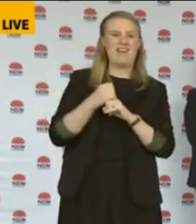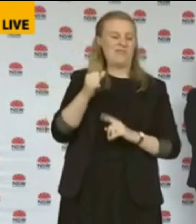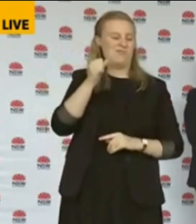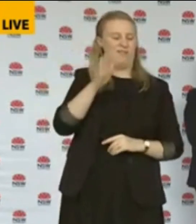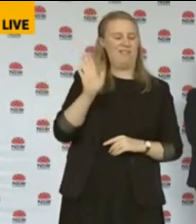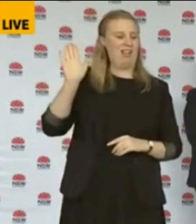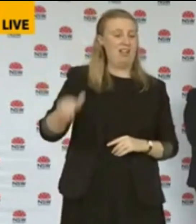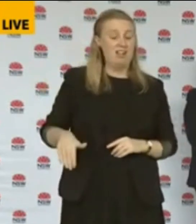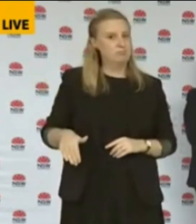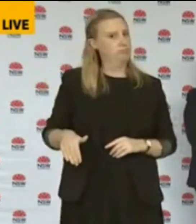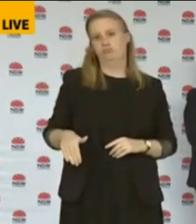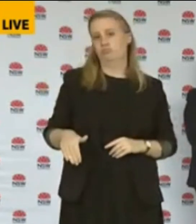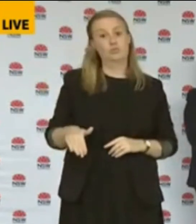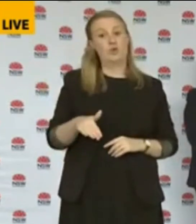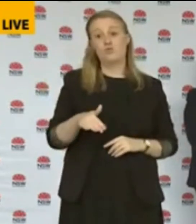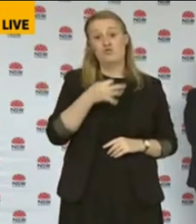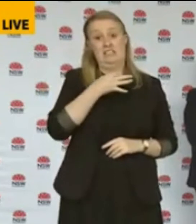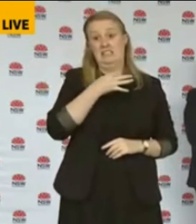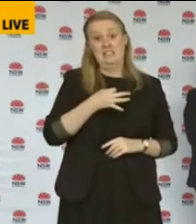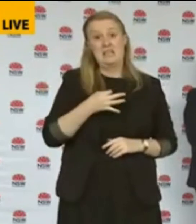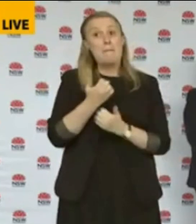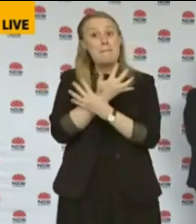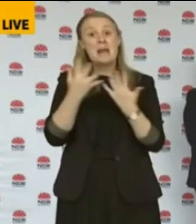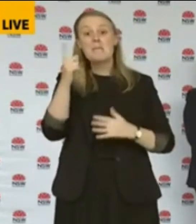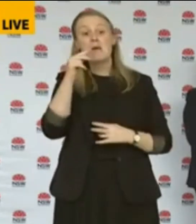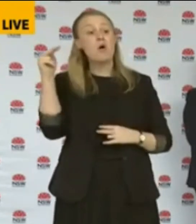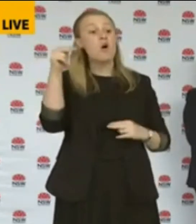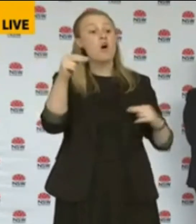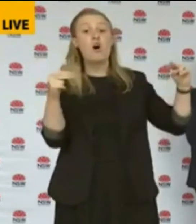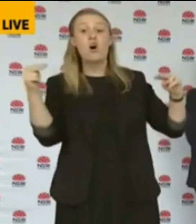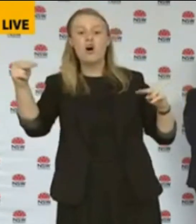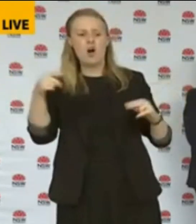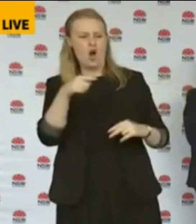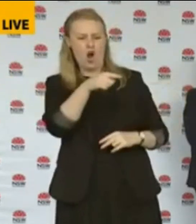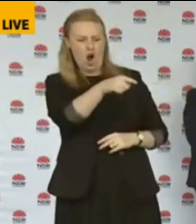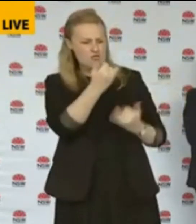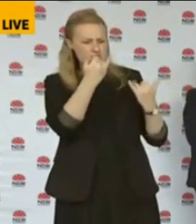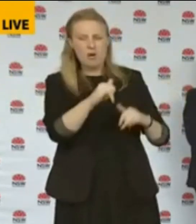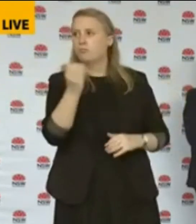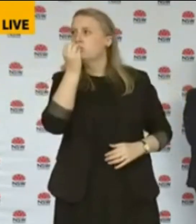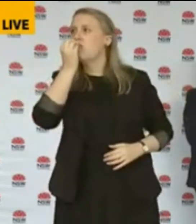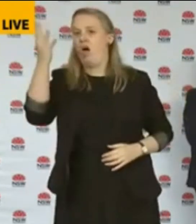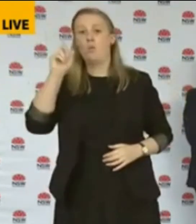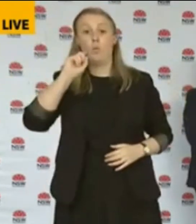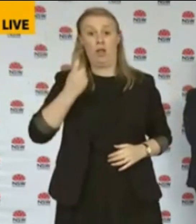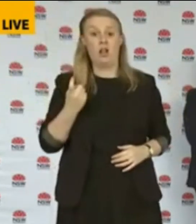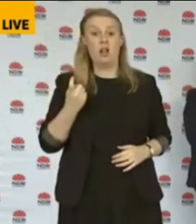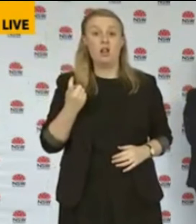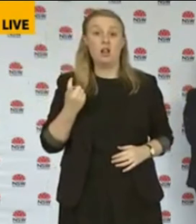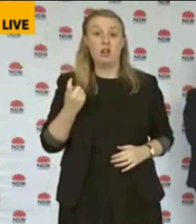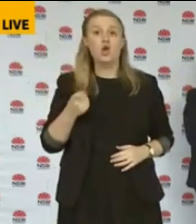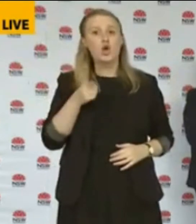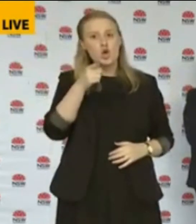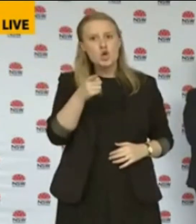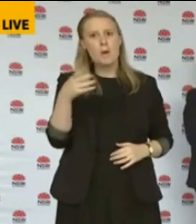and tell us when someone's doing the wrong thing. So please don't do it. Don't do it for yourself. Don't do it for your community. Do it for the whole of New South Wales and the whole of